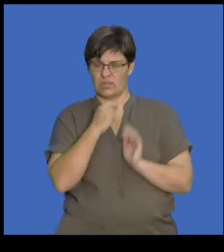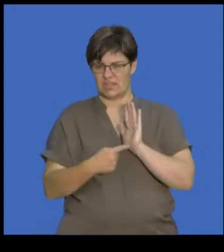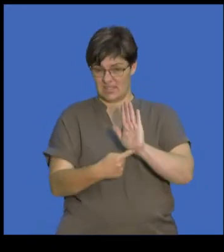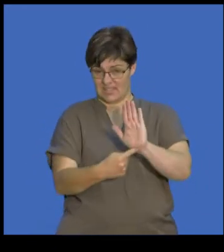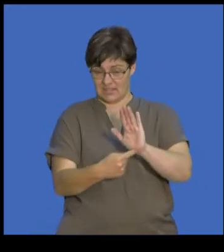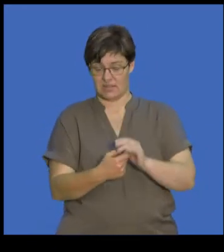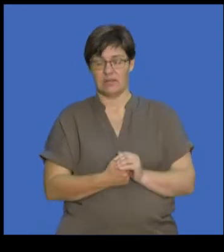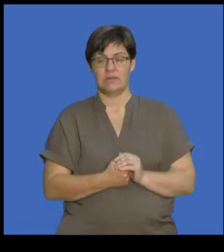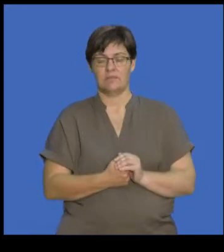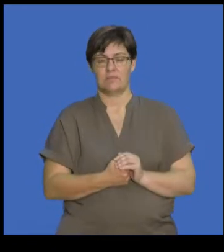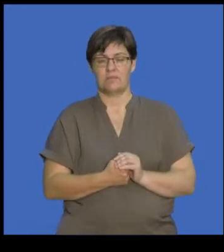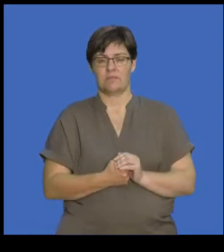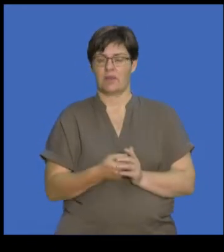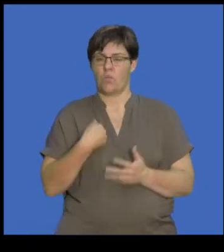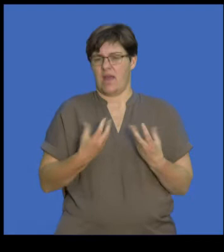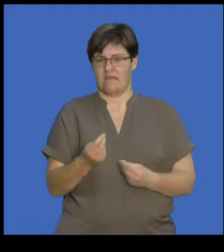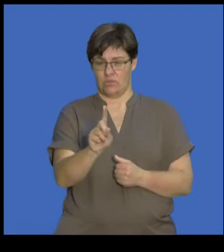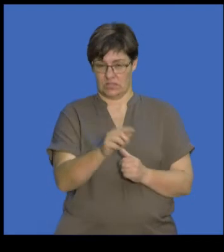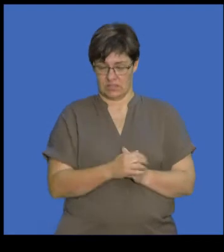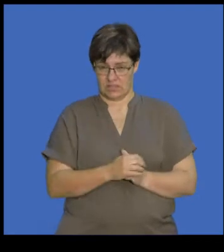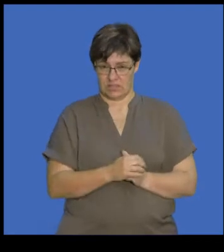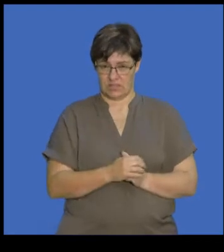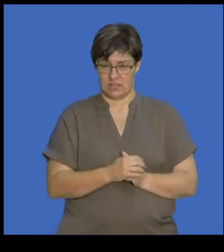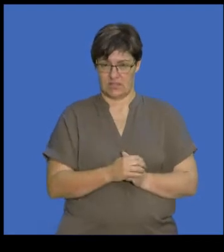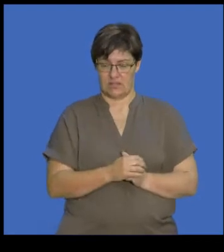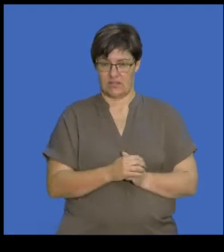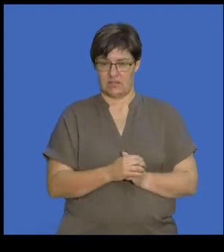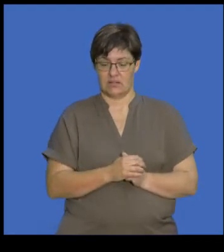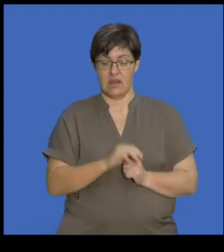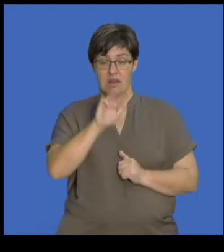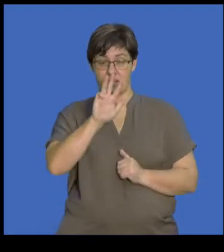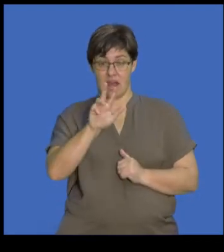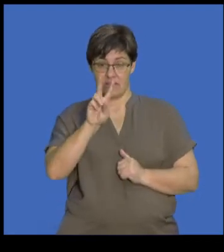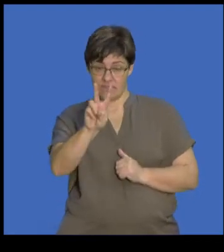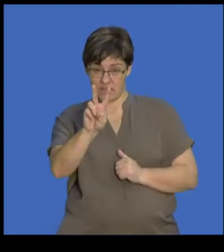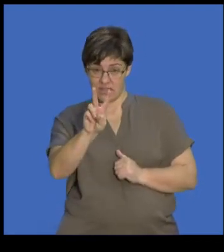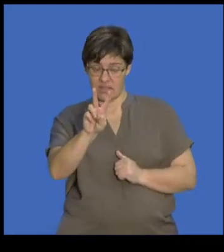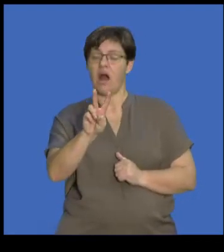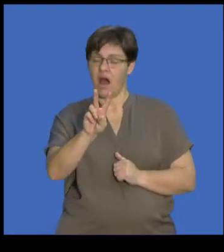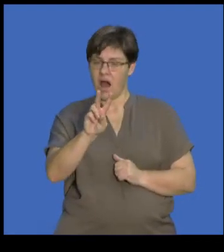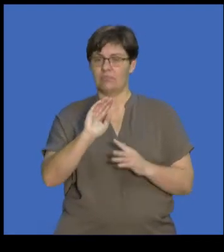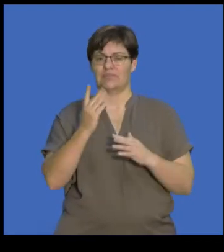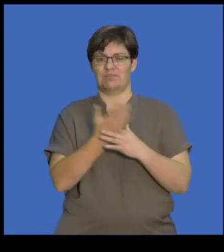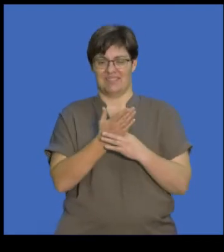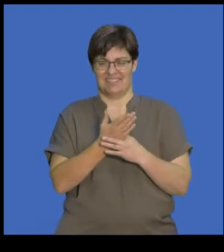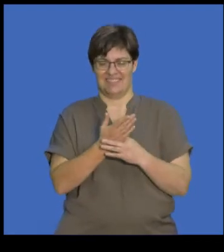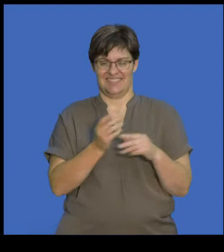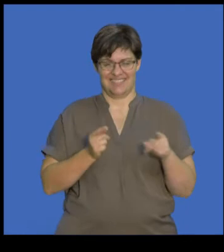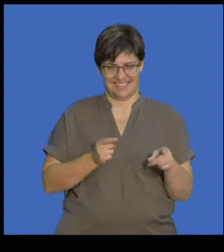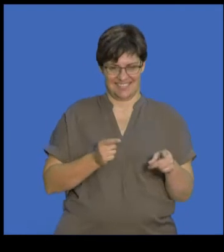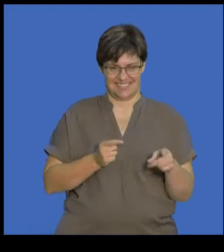right? So what do we have here? We are saying that the 9 volts is split between